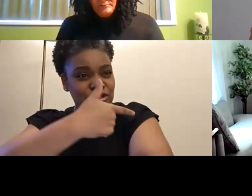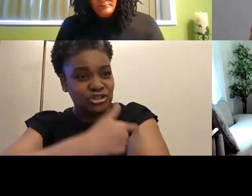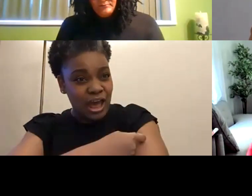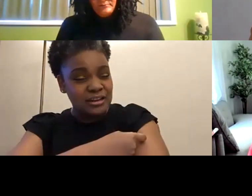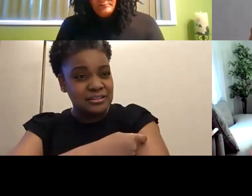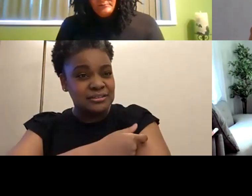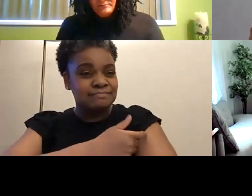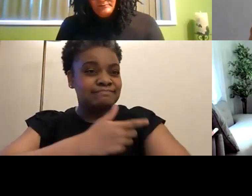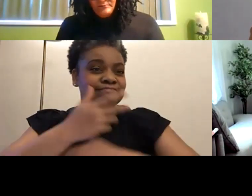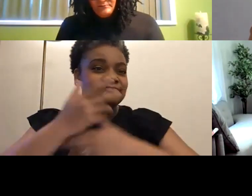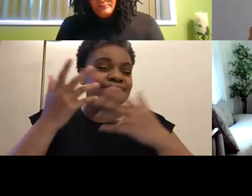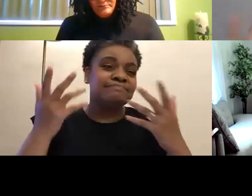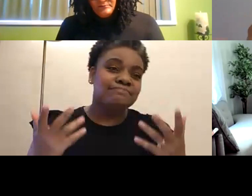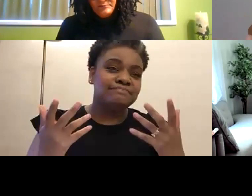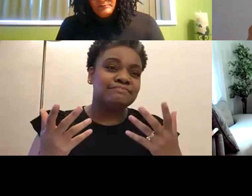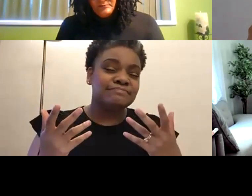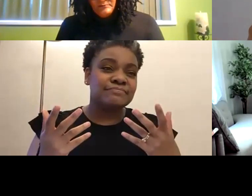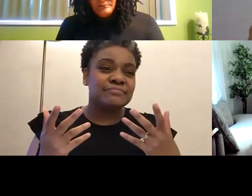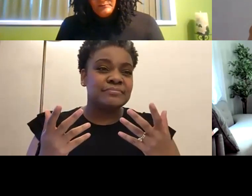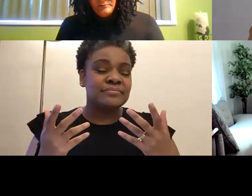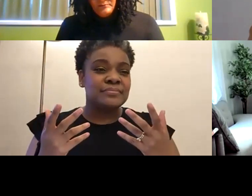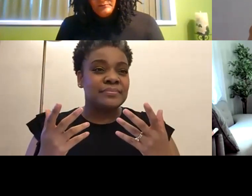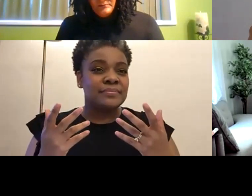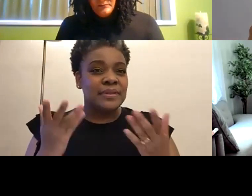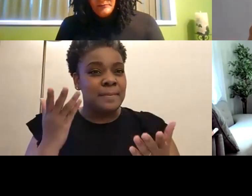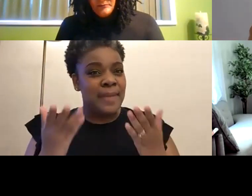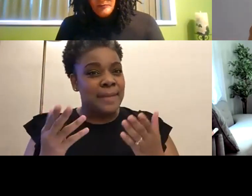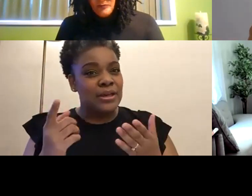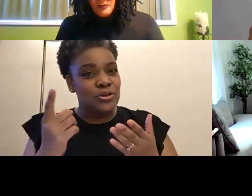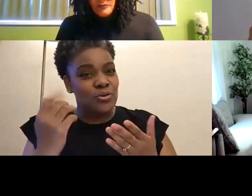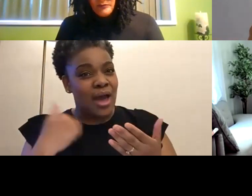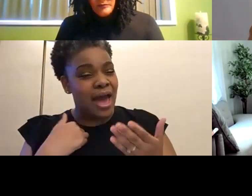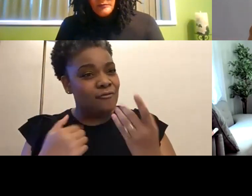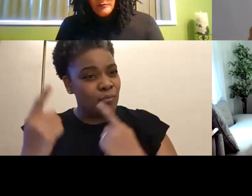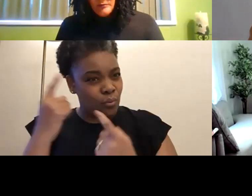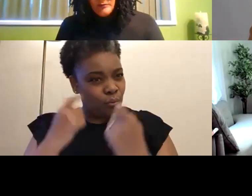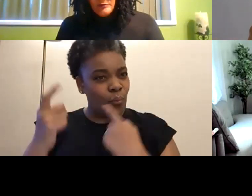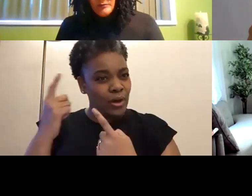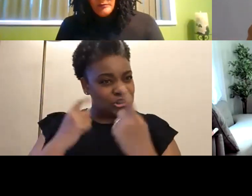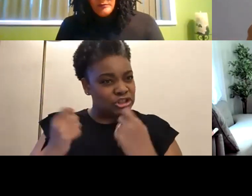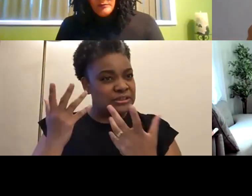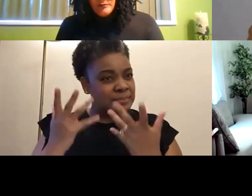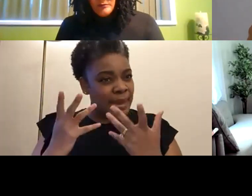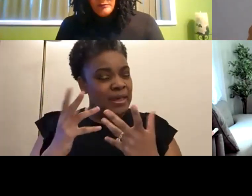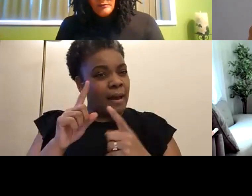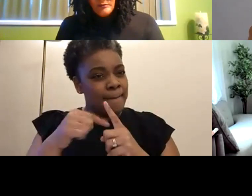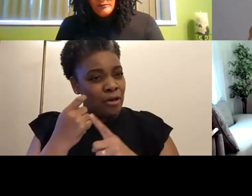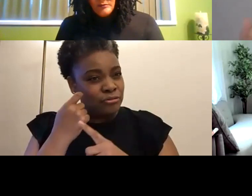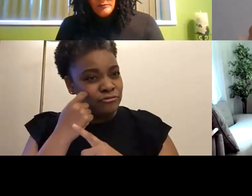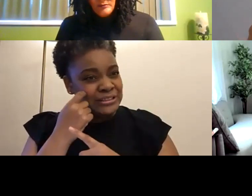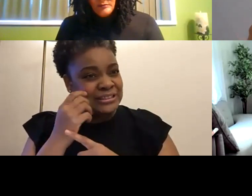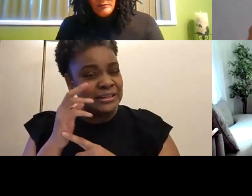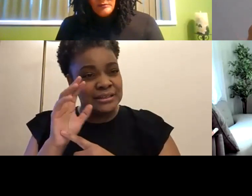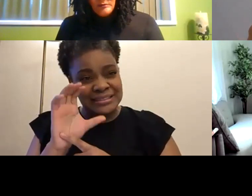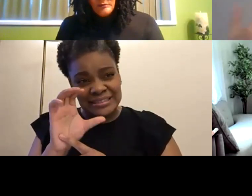um, and you may have lots of questions about the news with regard to the